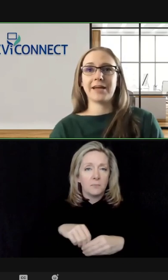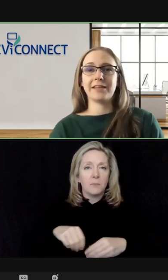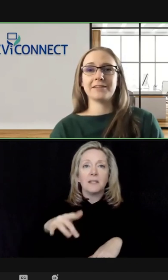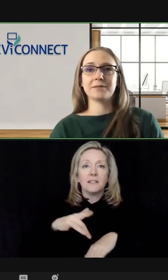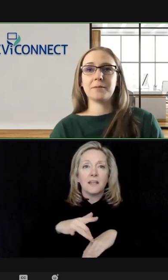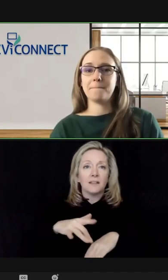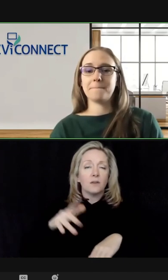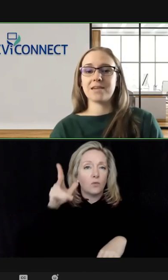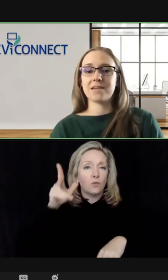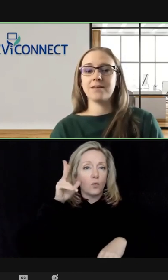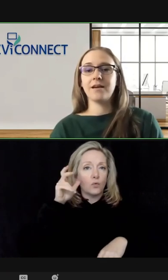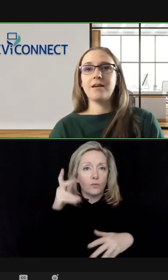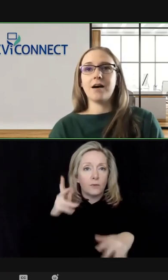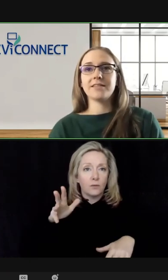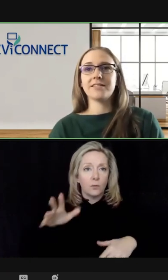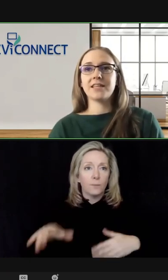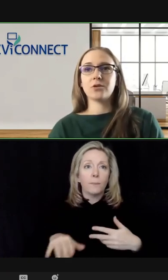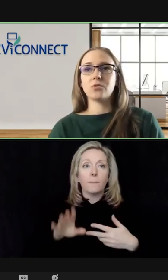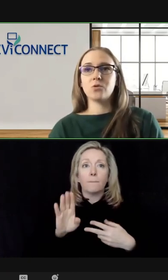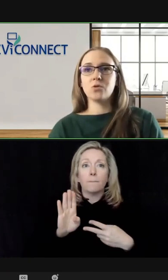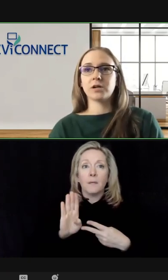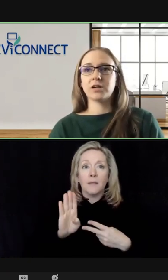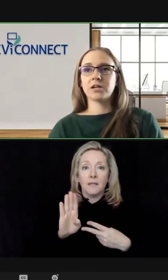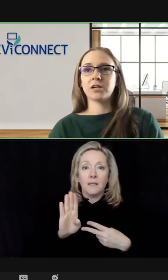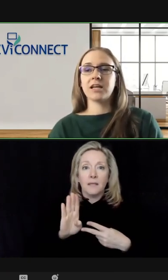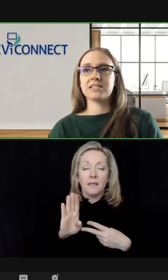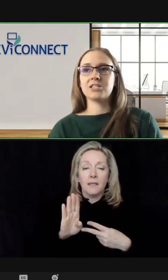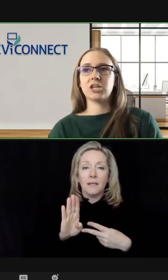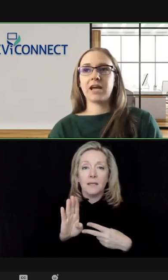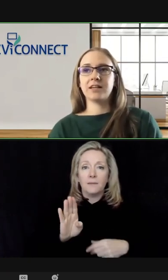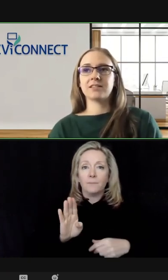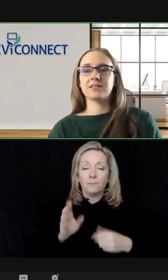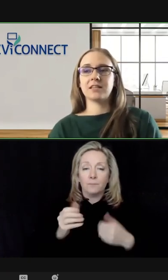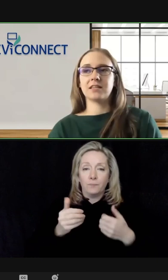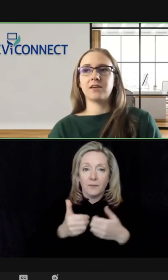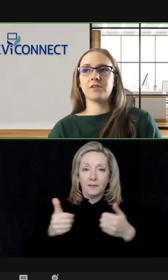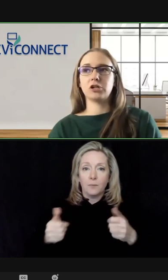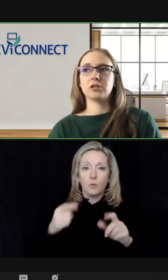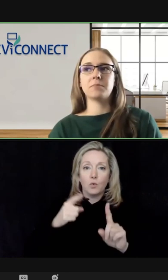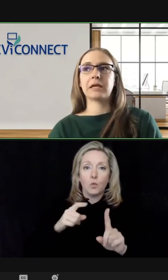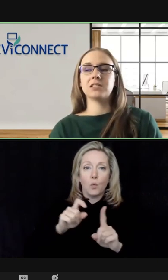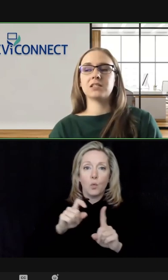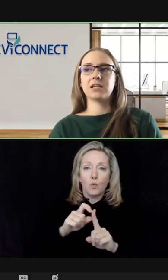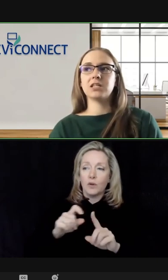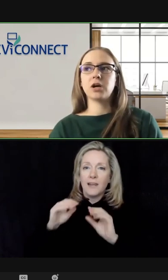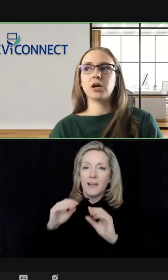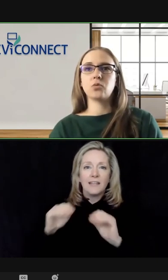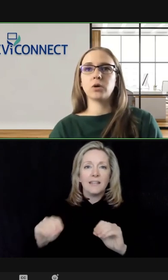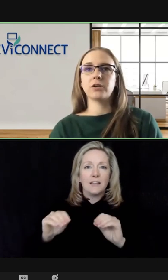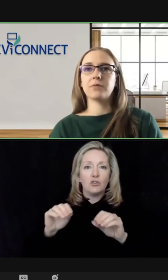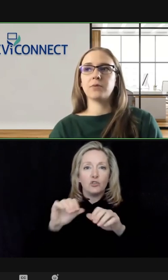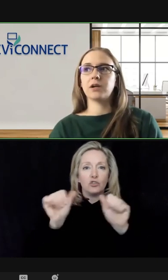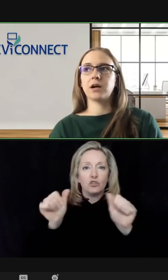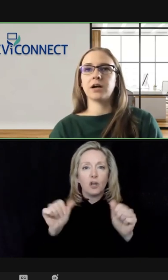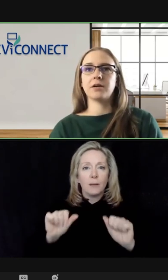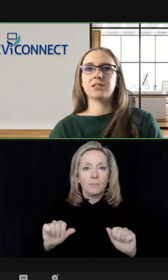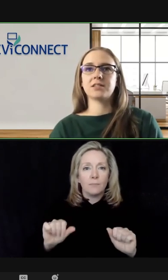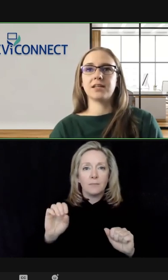tactile modalities. B, isolate the goal word and teach Alex the salient features. Begin to integrate the